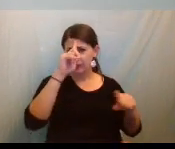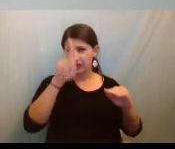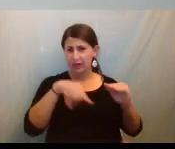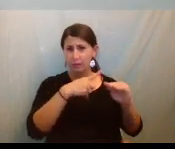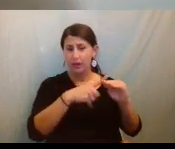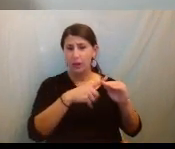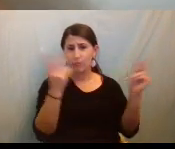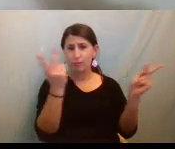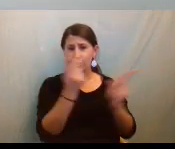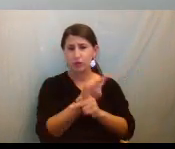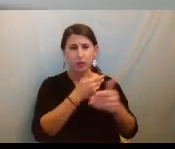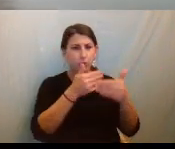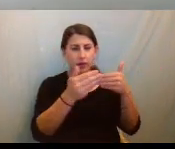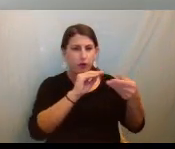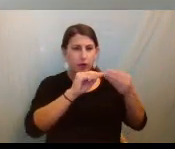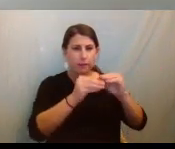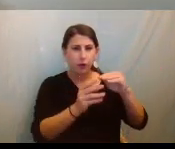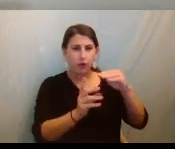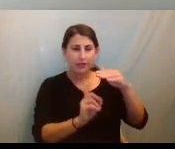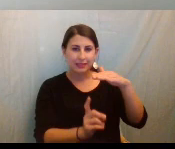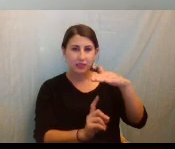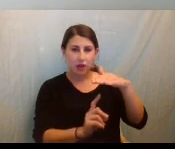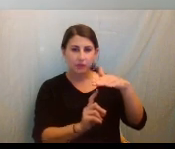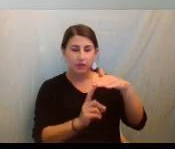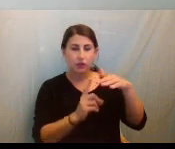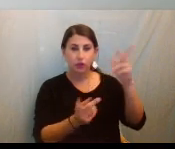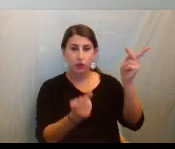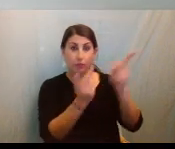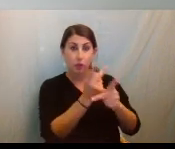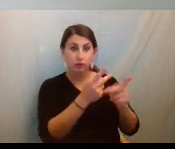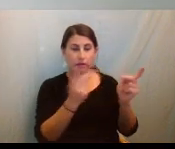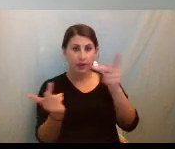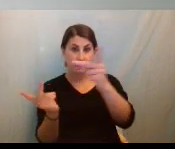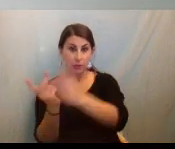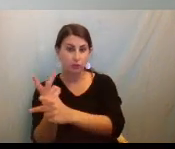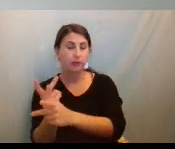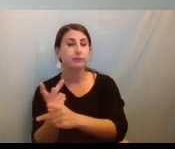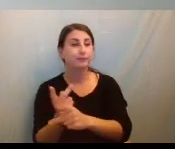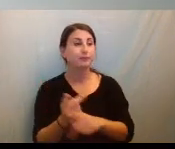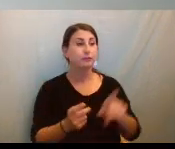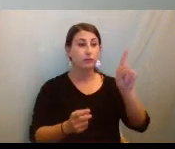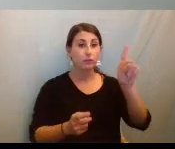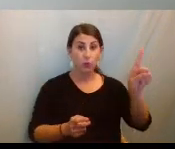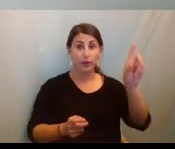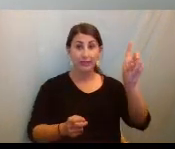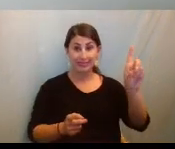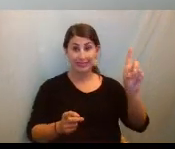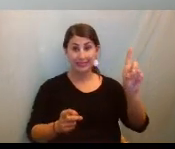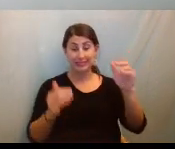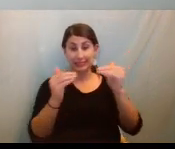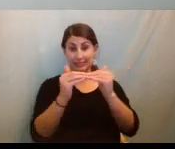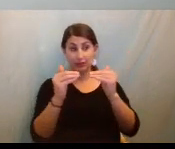in the denominator on both sides, always. So that makes 1d equals 8.